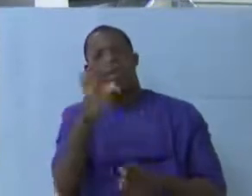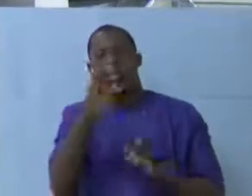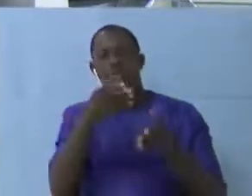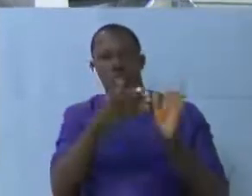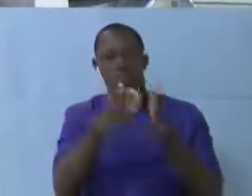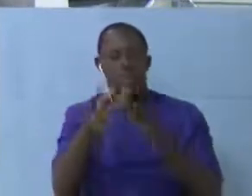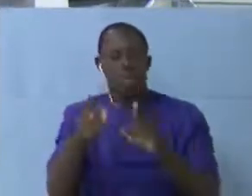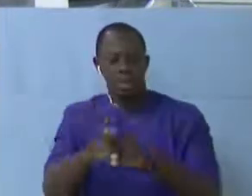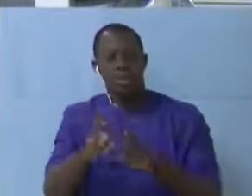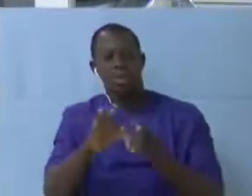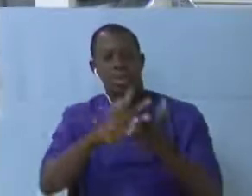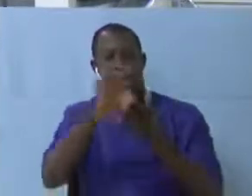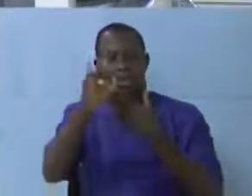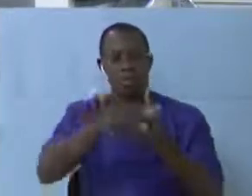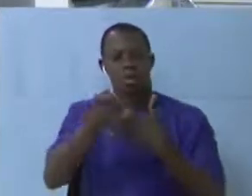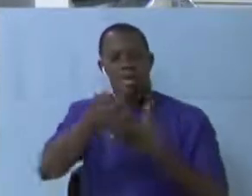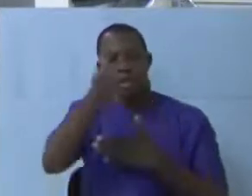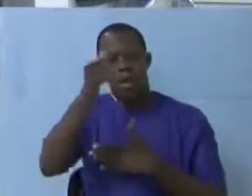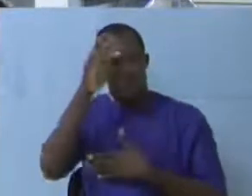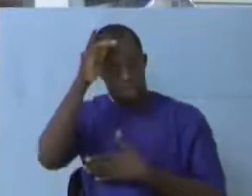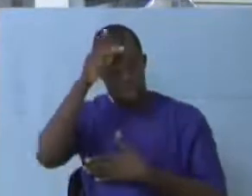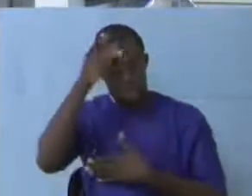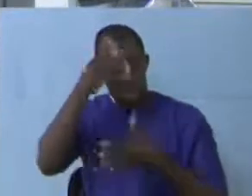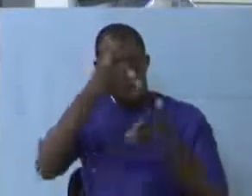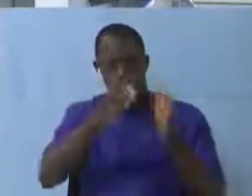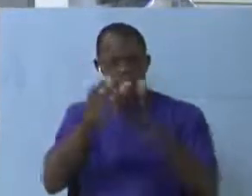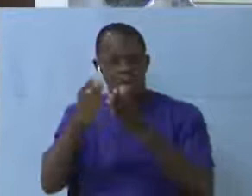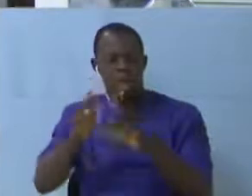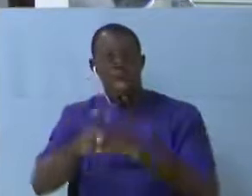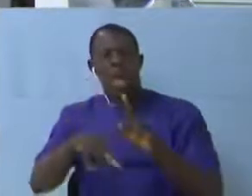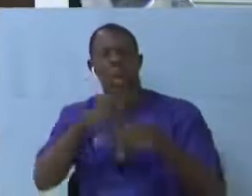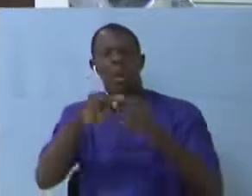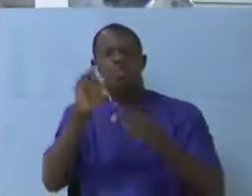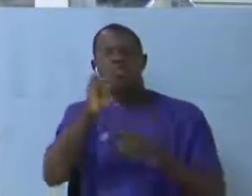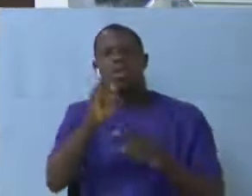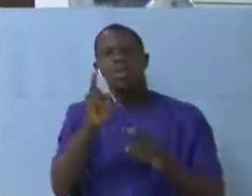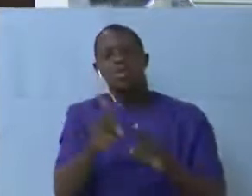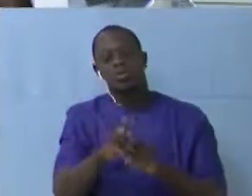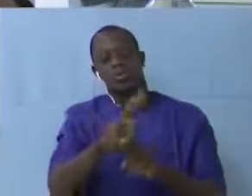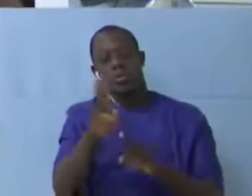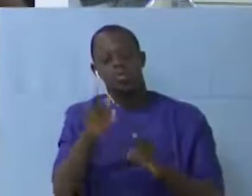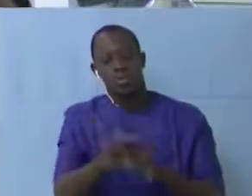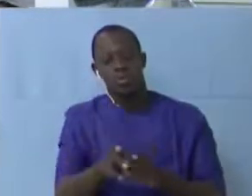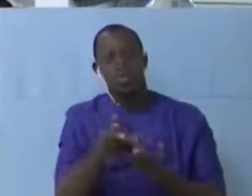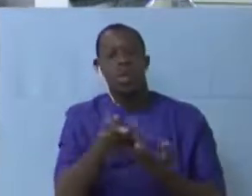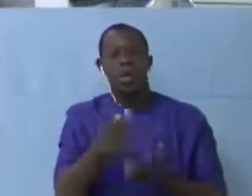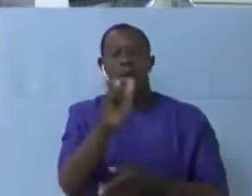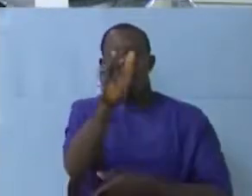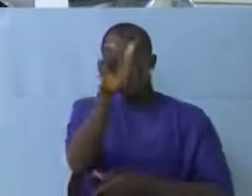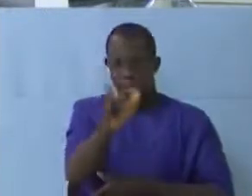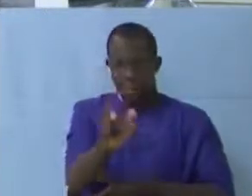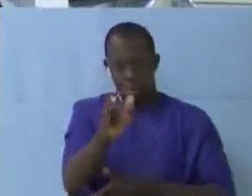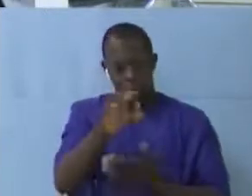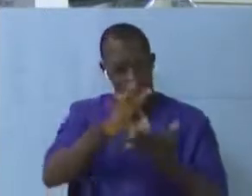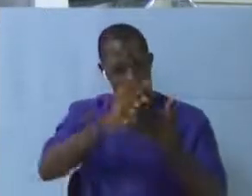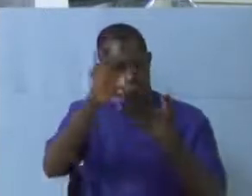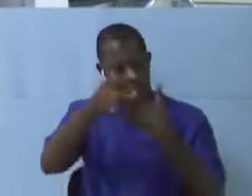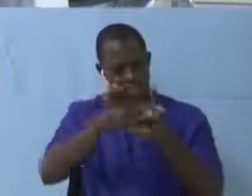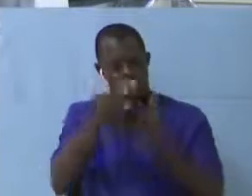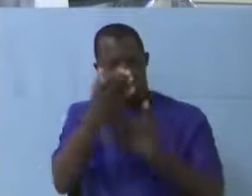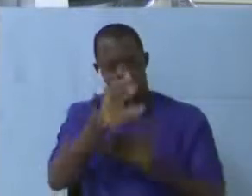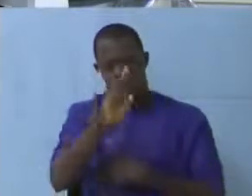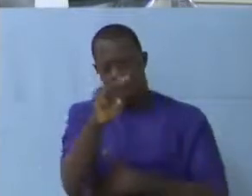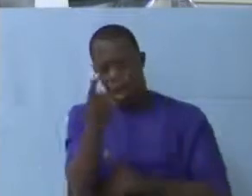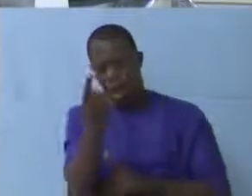the cross-carpeting was handled was funny in the sense, what is now covered is persons crossing from one party to the other. They